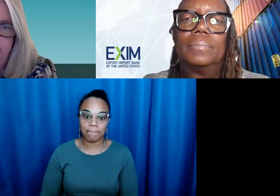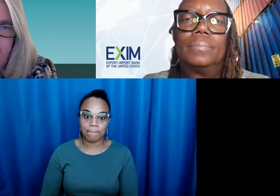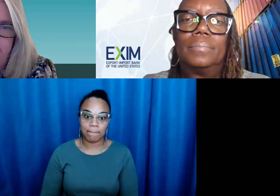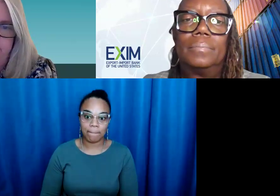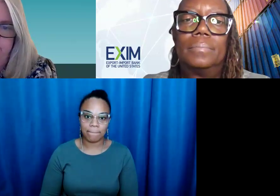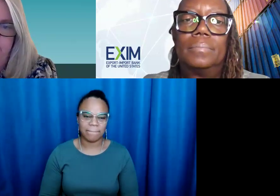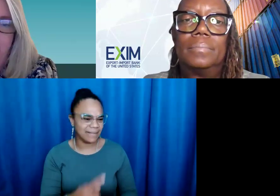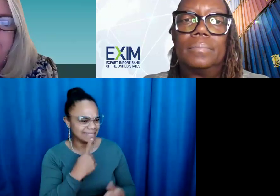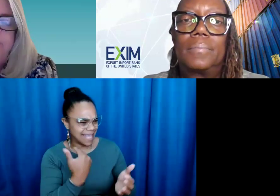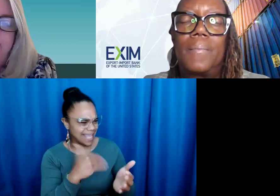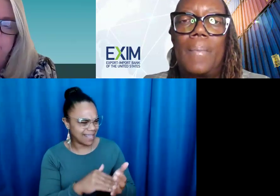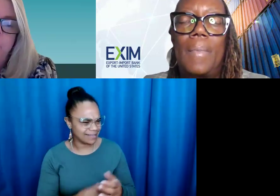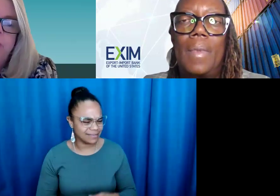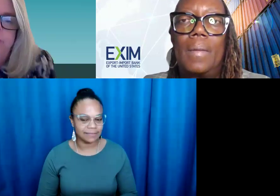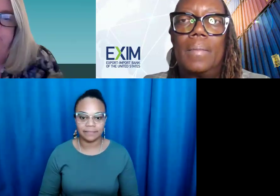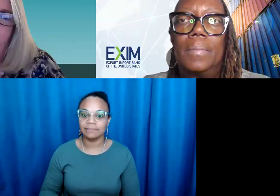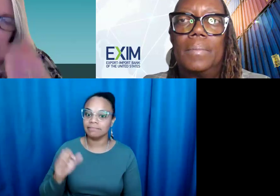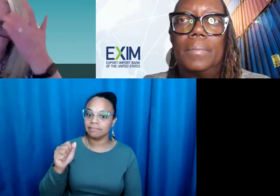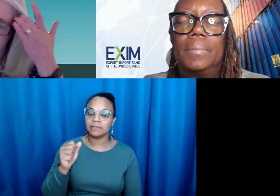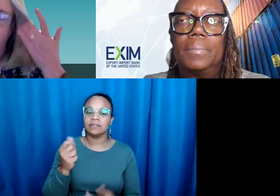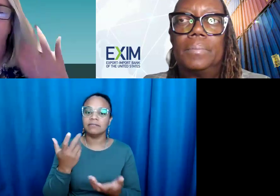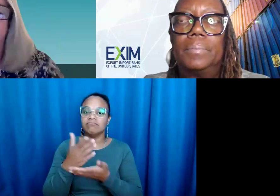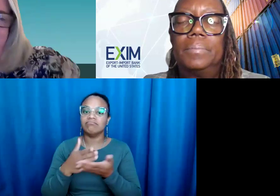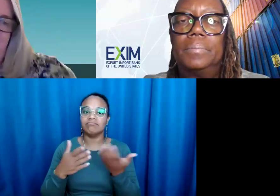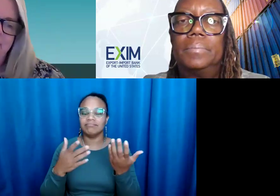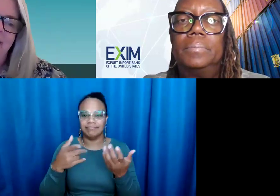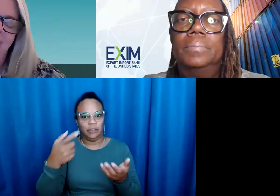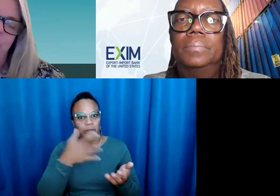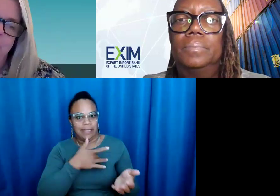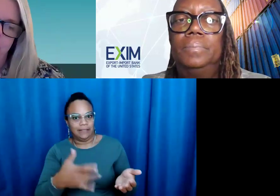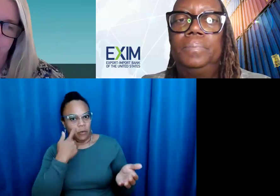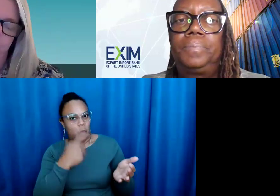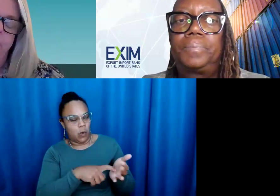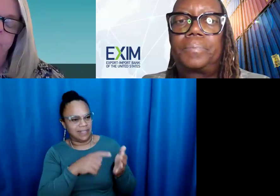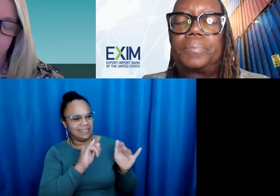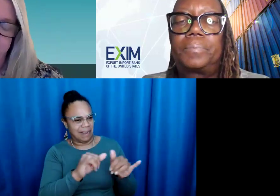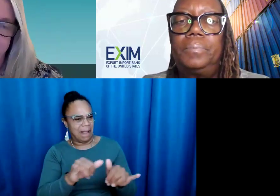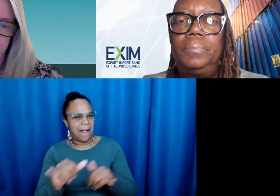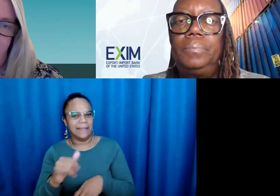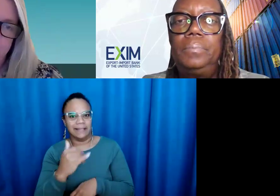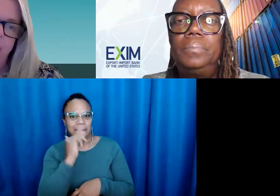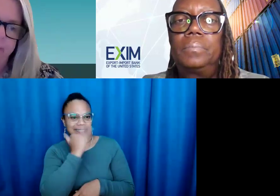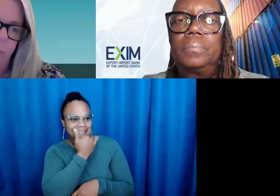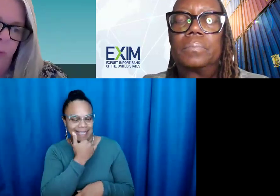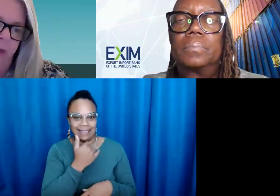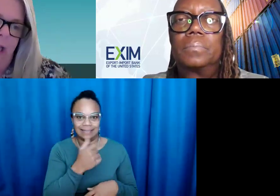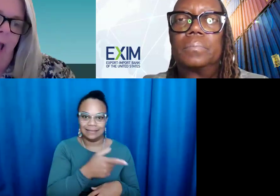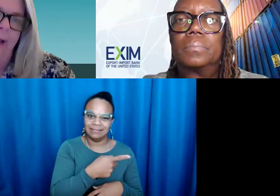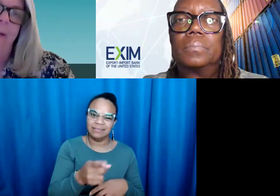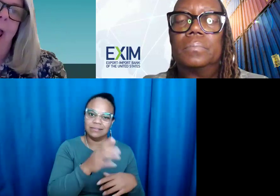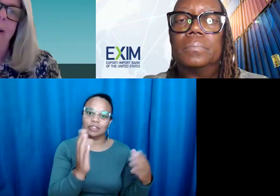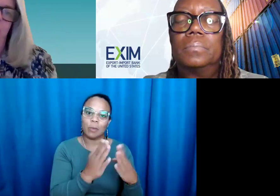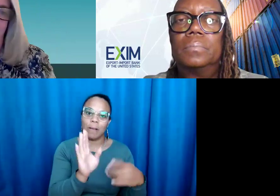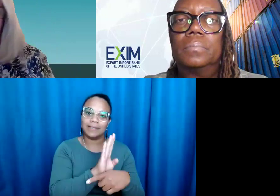Wait, say that again? Yes, what are some of the common mistakes you see when small businesses think about